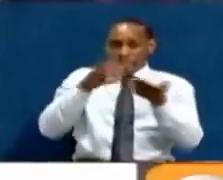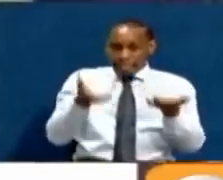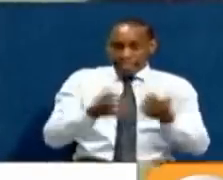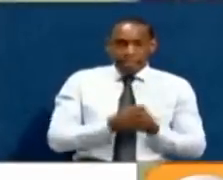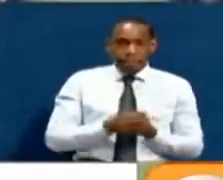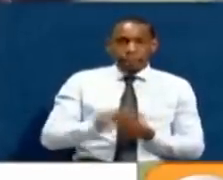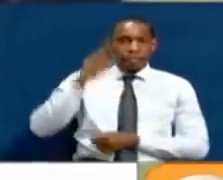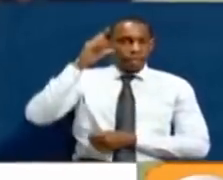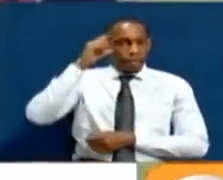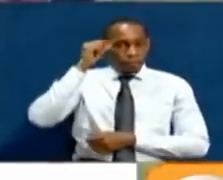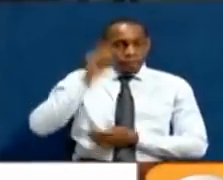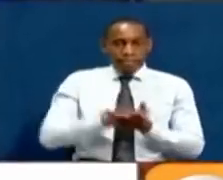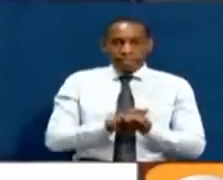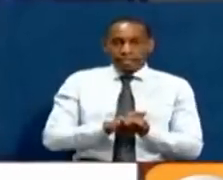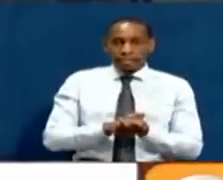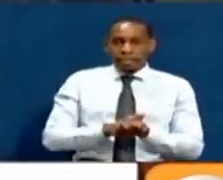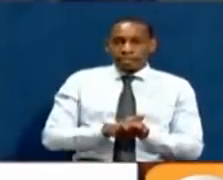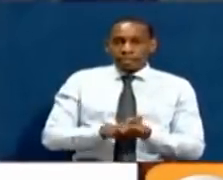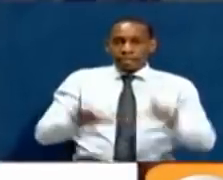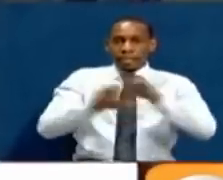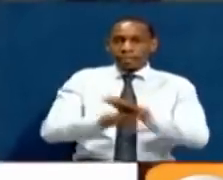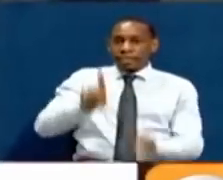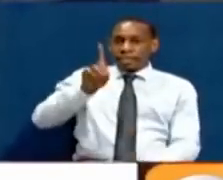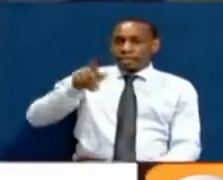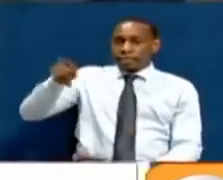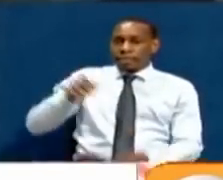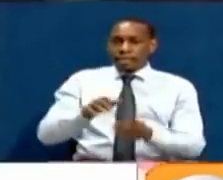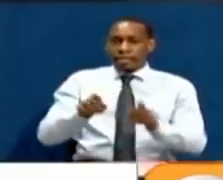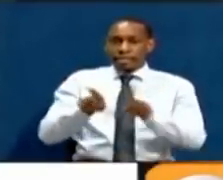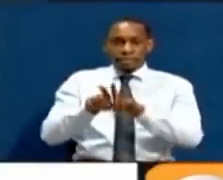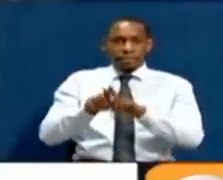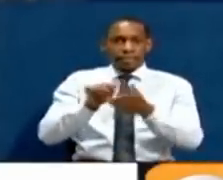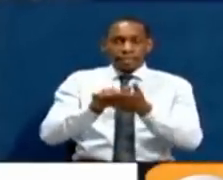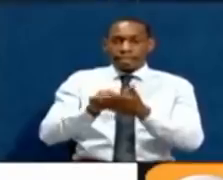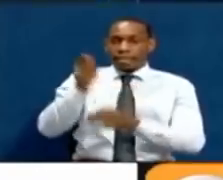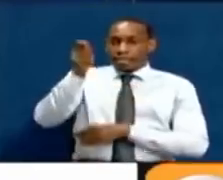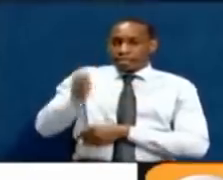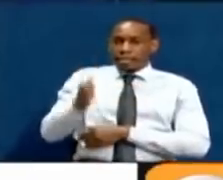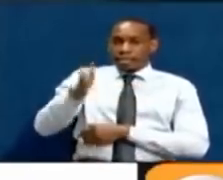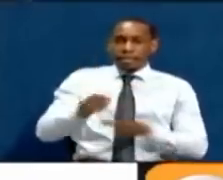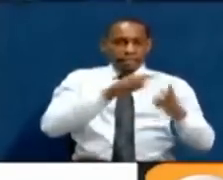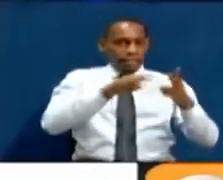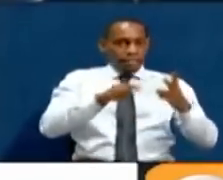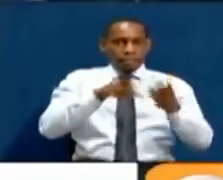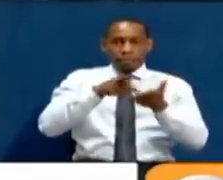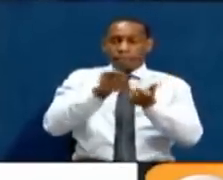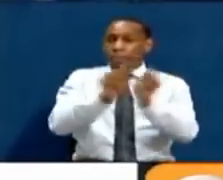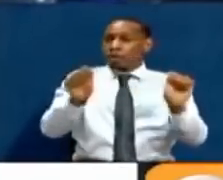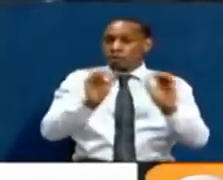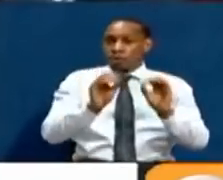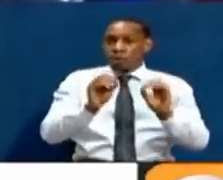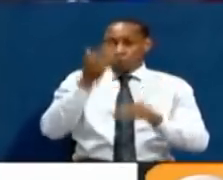case. Mombasa Assistant DPP Alois Kemo had earlier prayed to the judge not to grant Jumwa and her aide